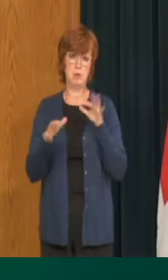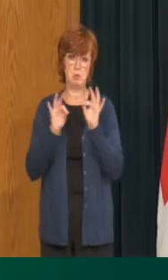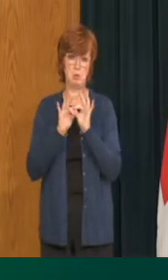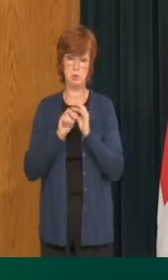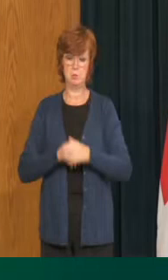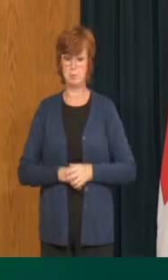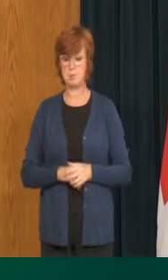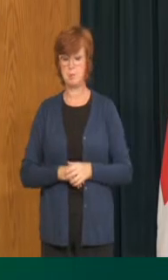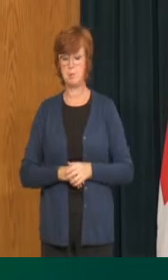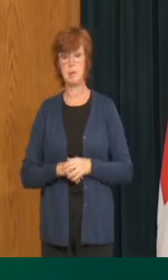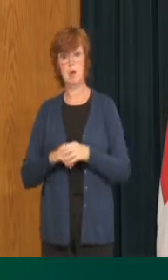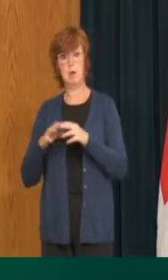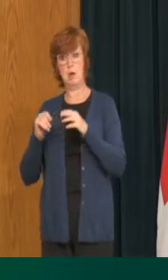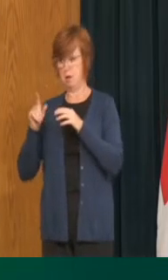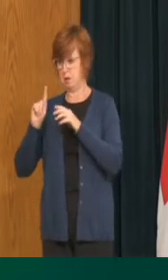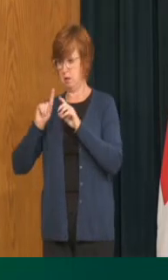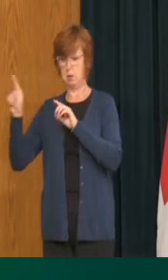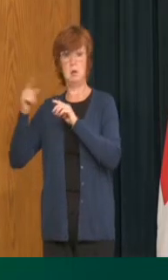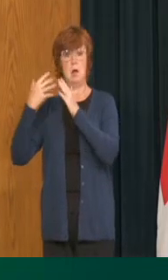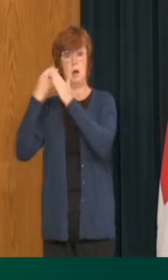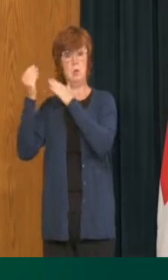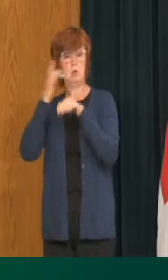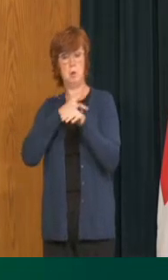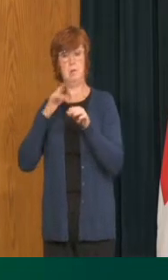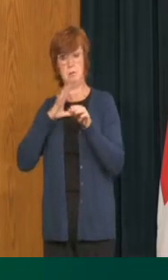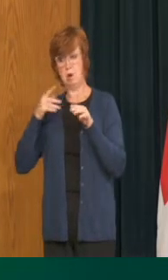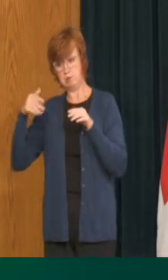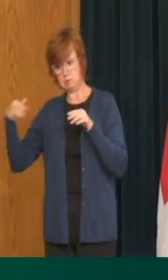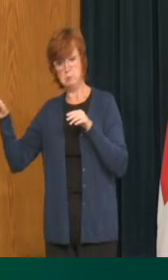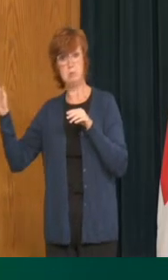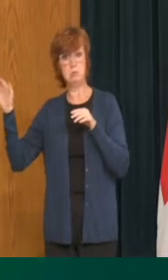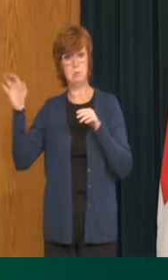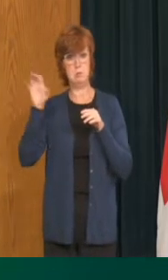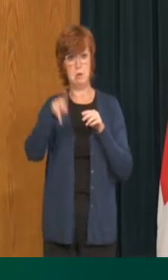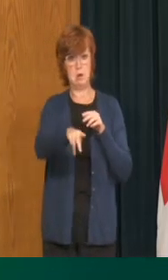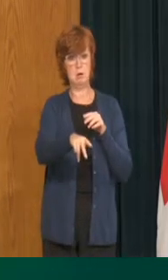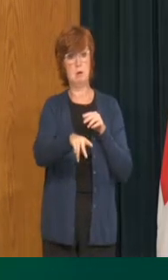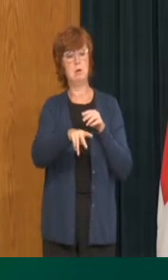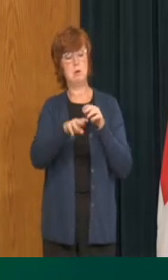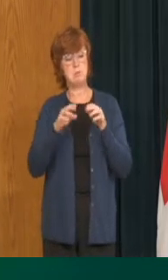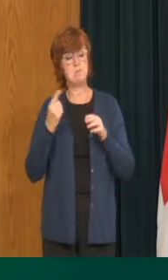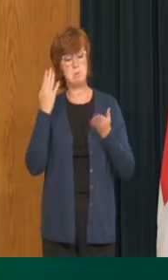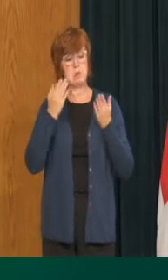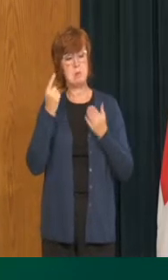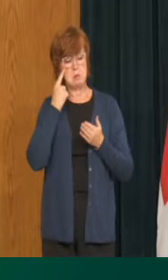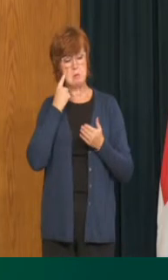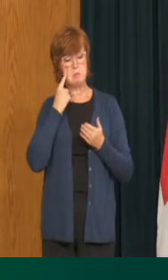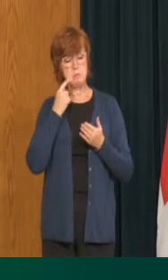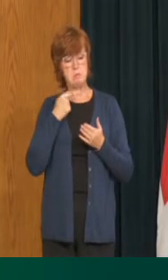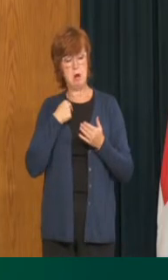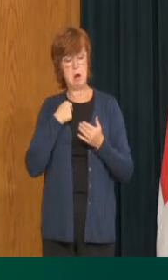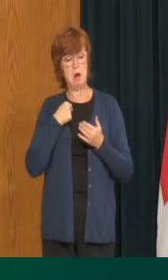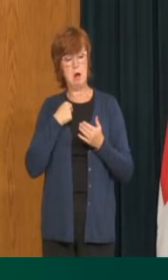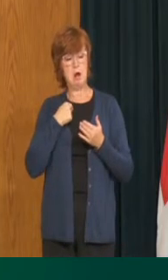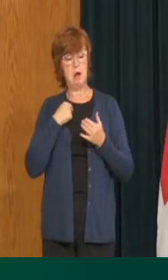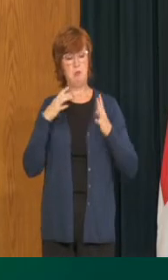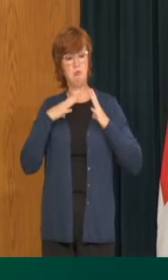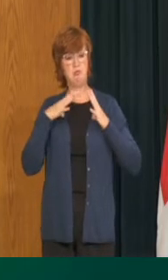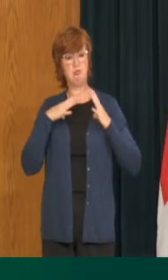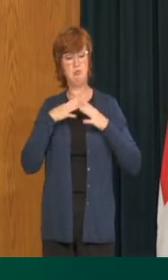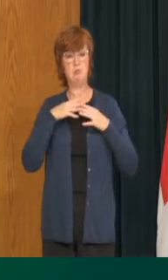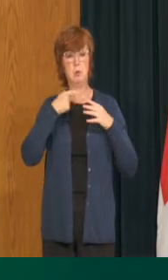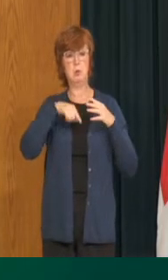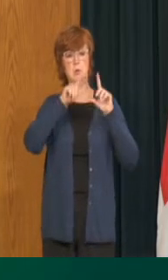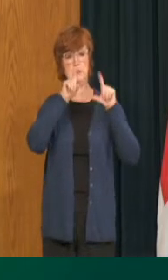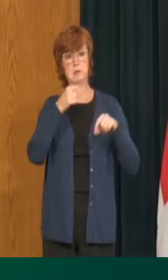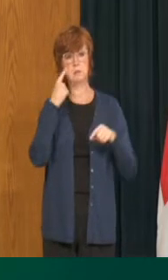for symptoms and consider getting tested, as testing is now open to everyone. As we know, this virus does not move by